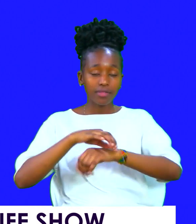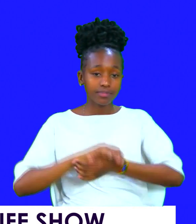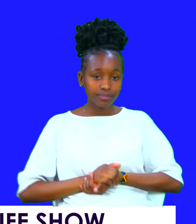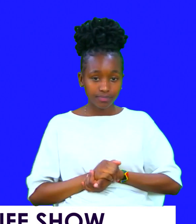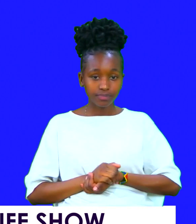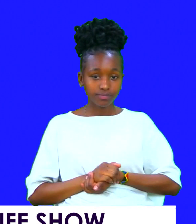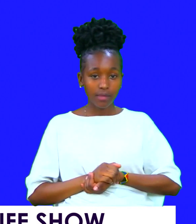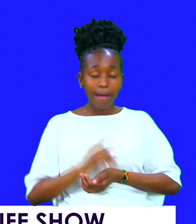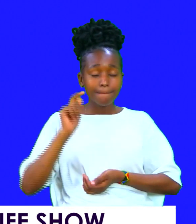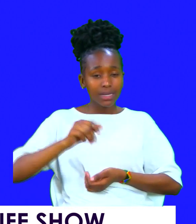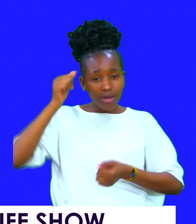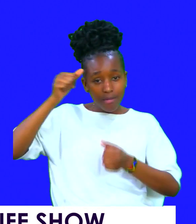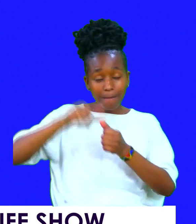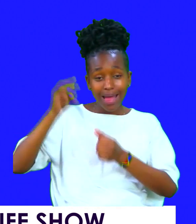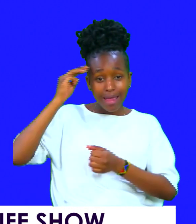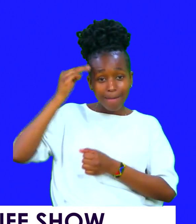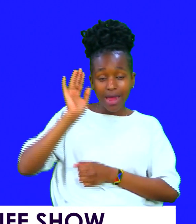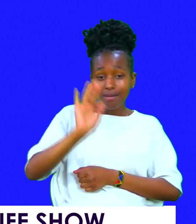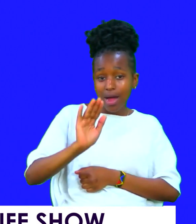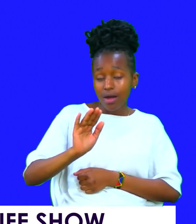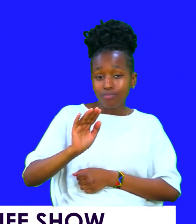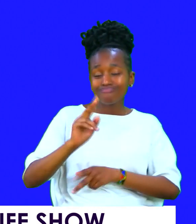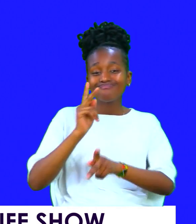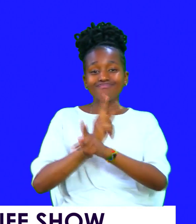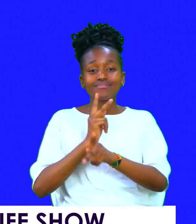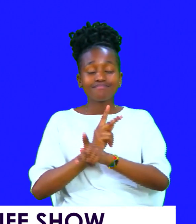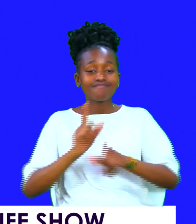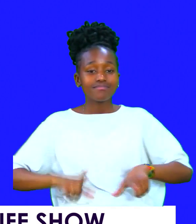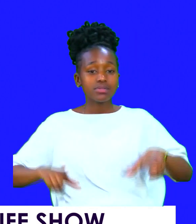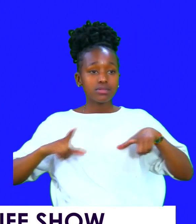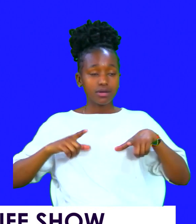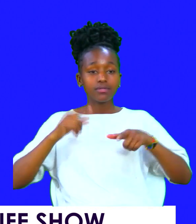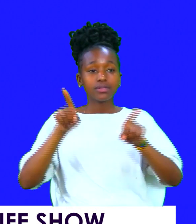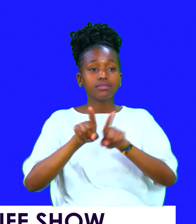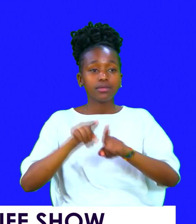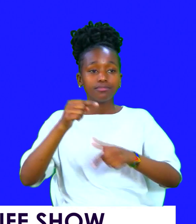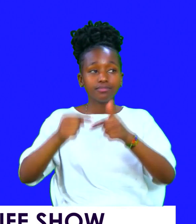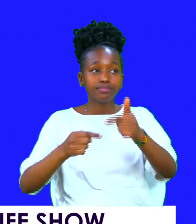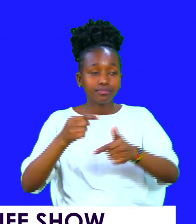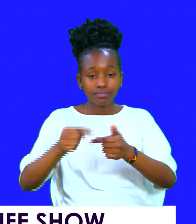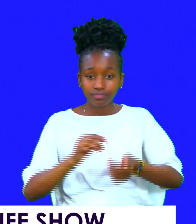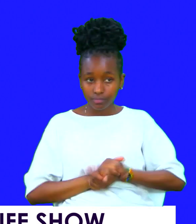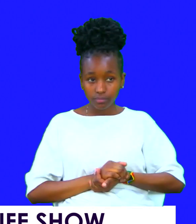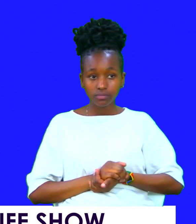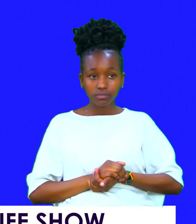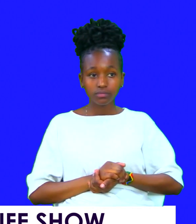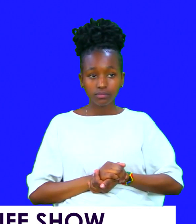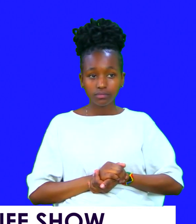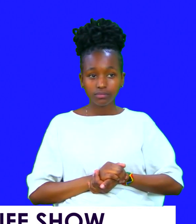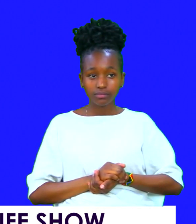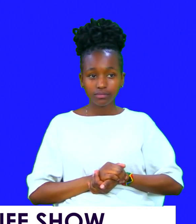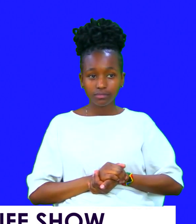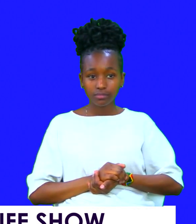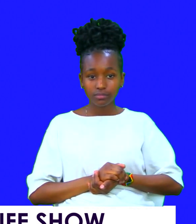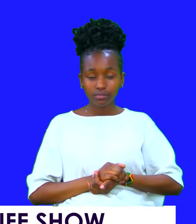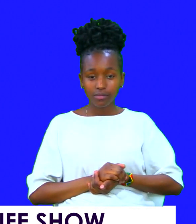Because it is in the mind that the sustainability of life lies. Why don't you increase the value